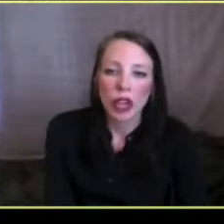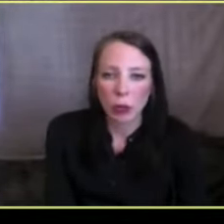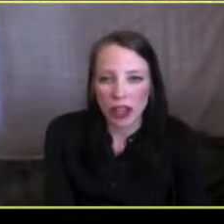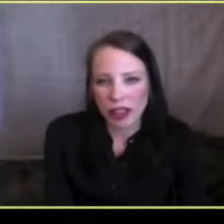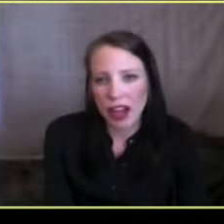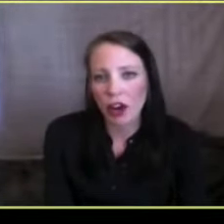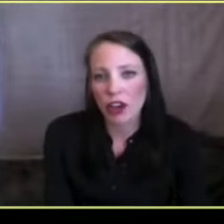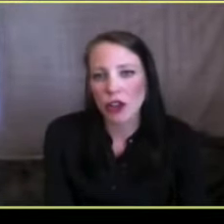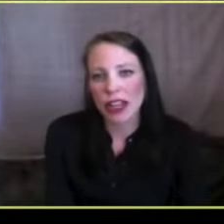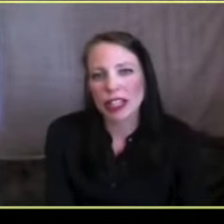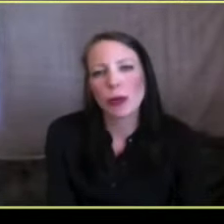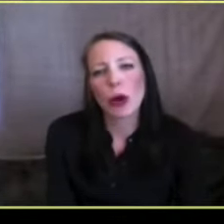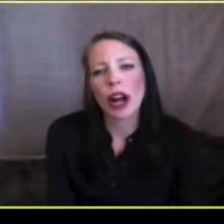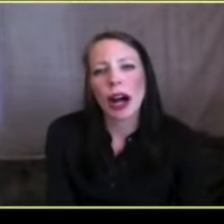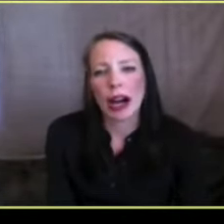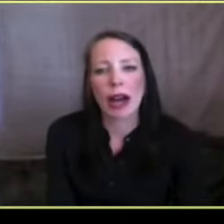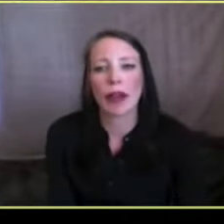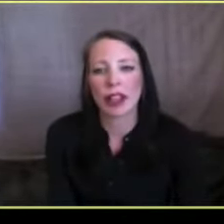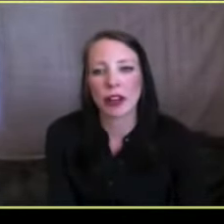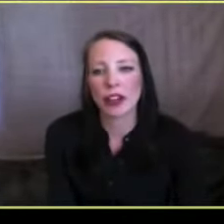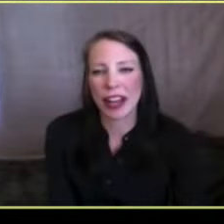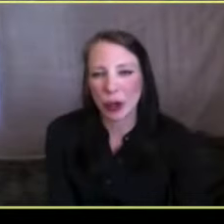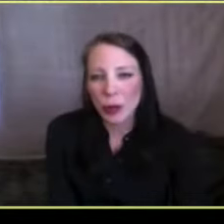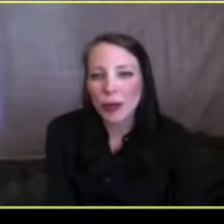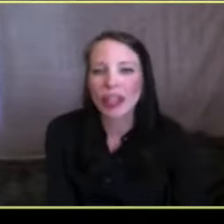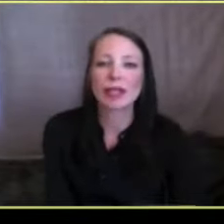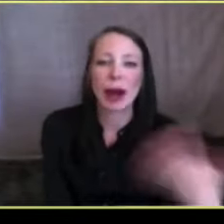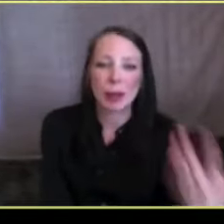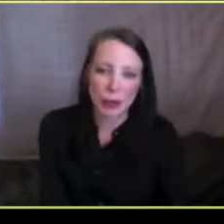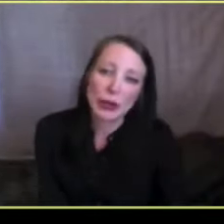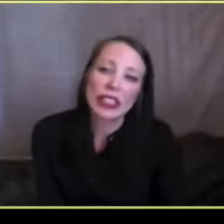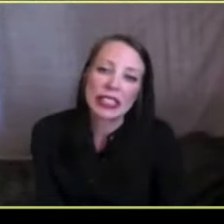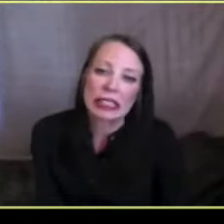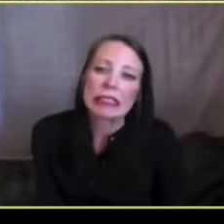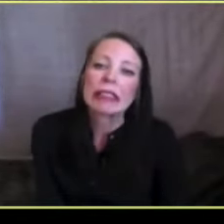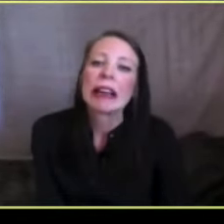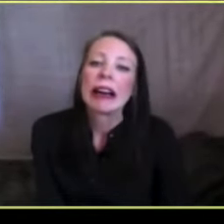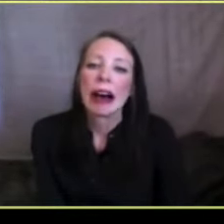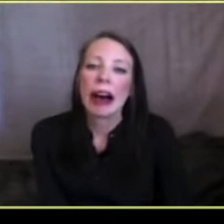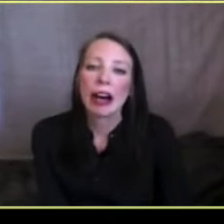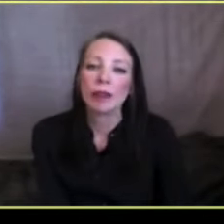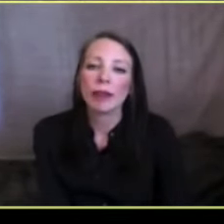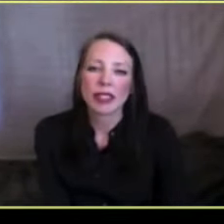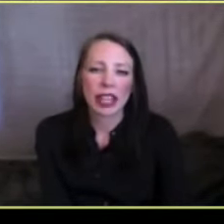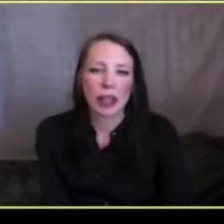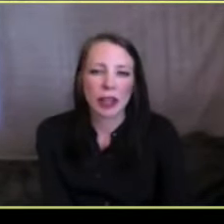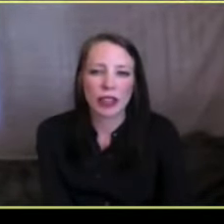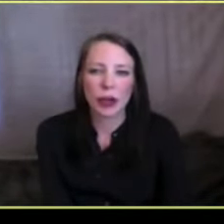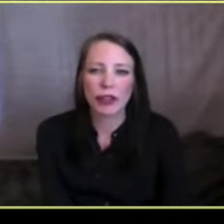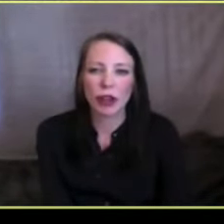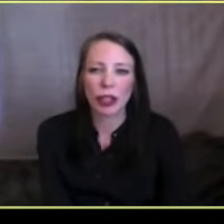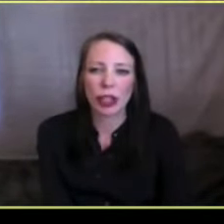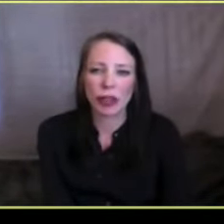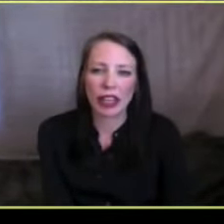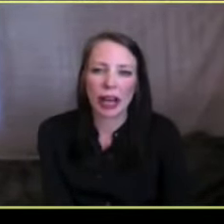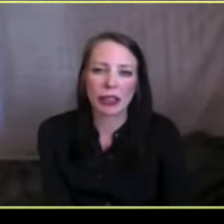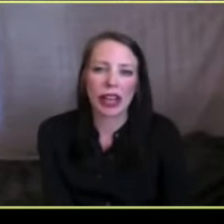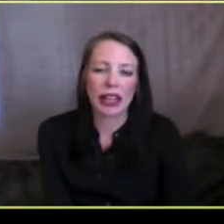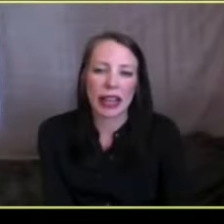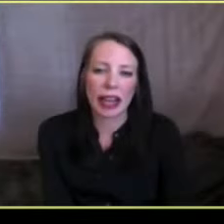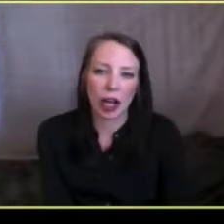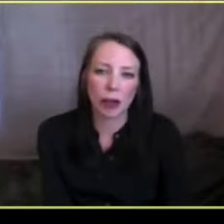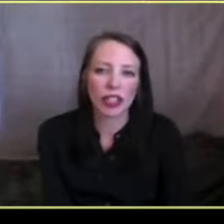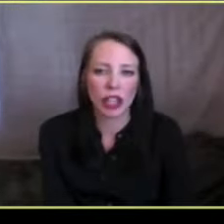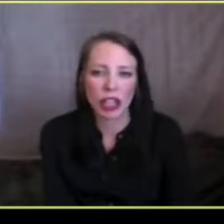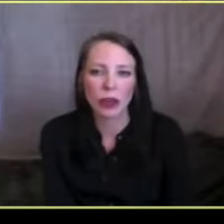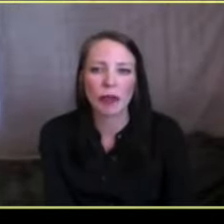we went there to try to get some more. I went there to kind of go get some opportunities. Stayed in Minnesota for a little bit. And Abdullah, he